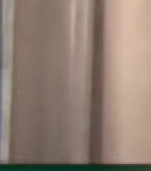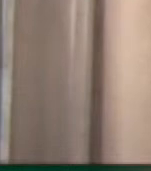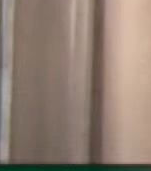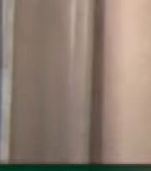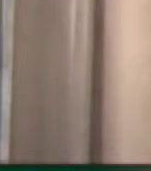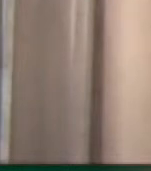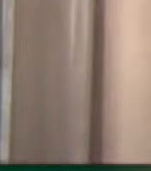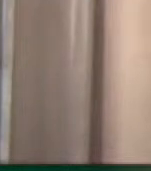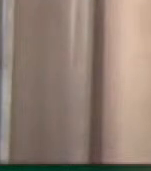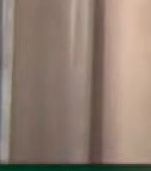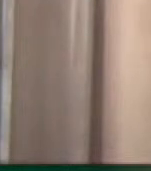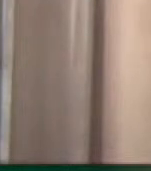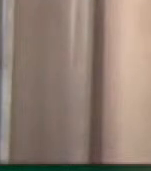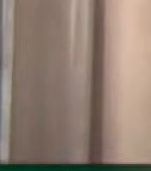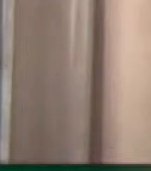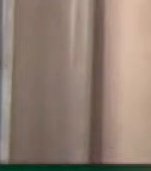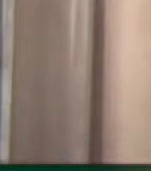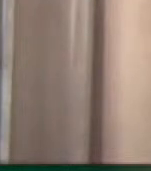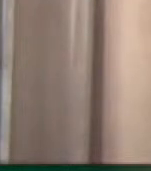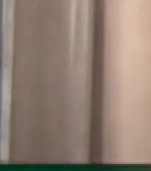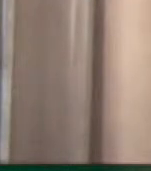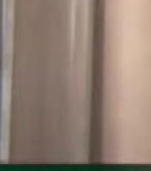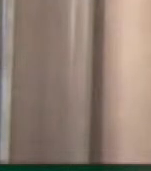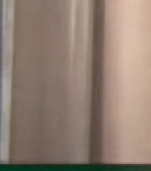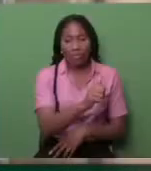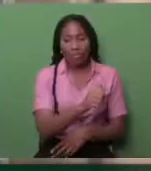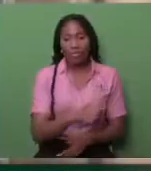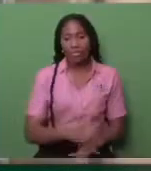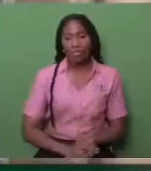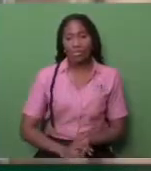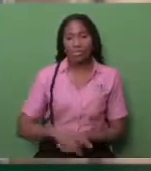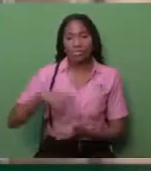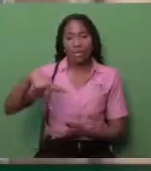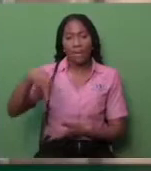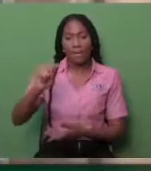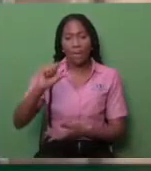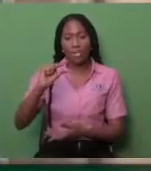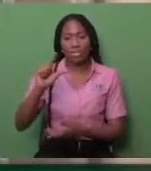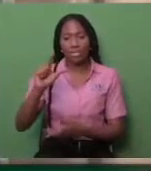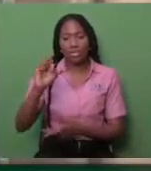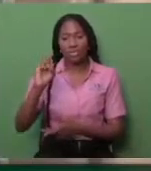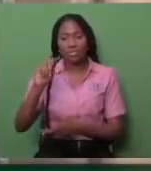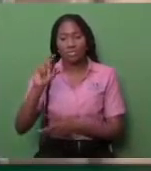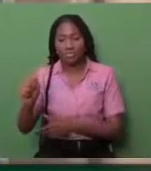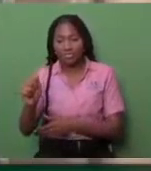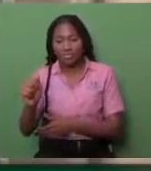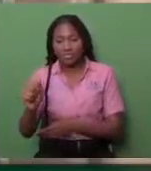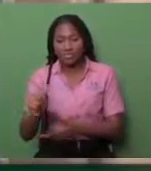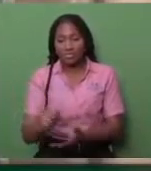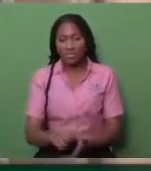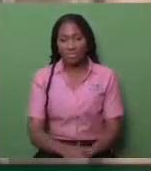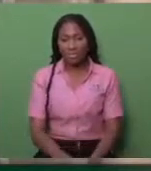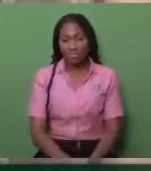Peninsula Economic Zone. Point Galeota Energy Logistics Hub.